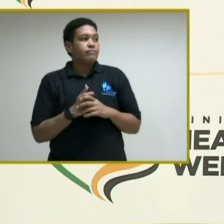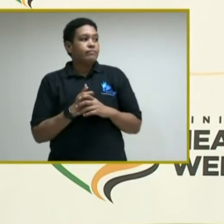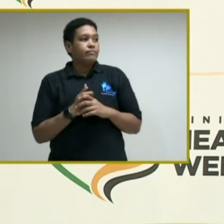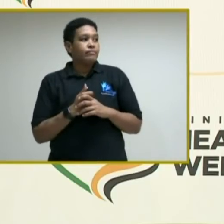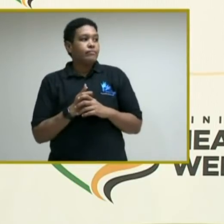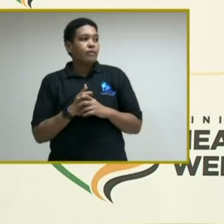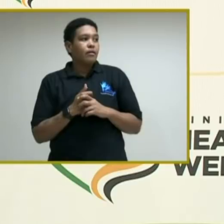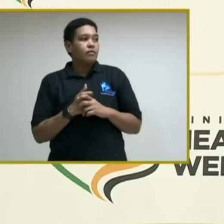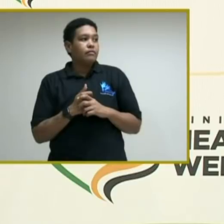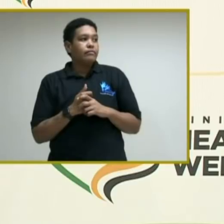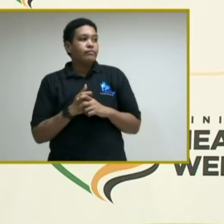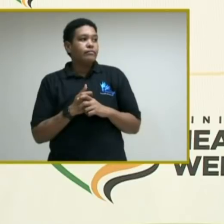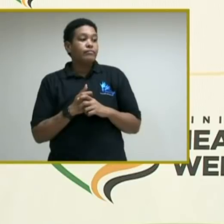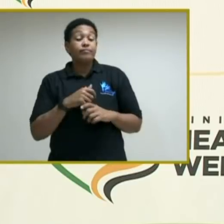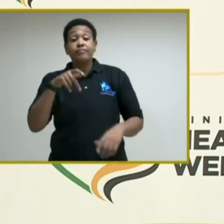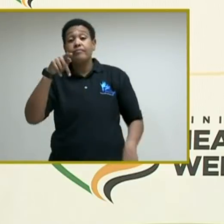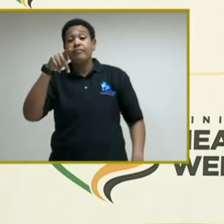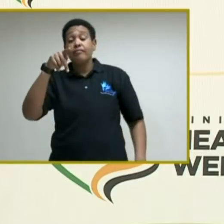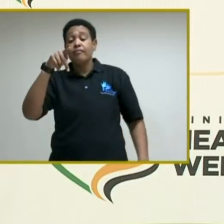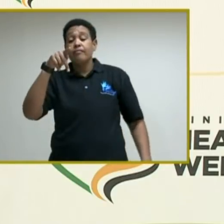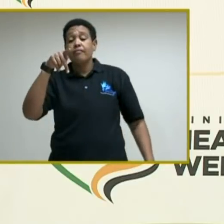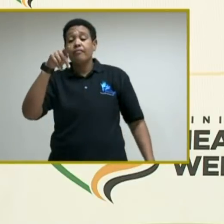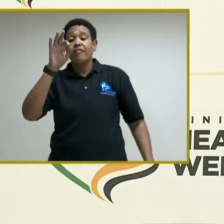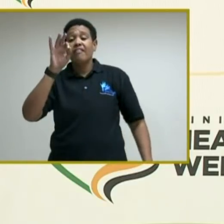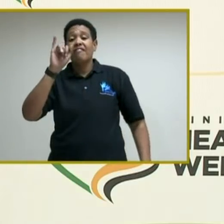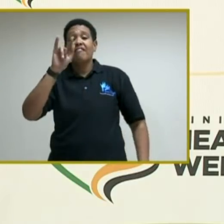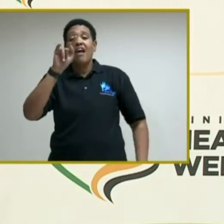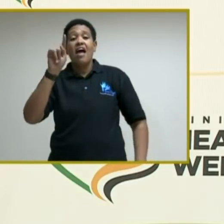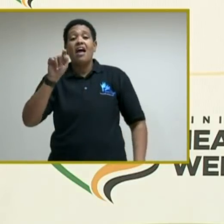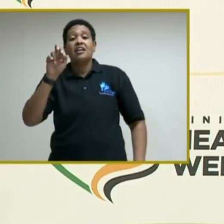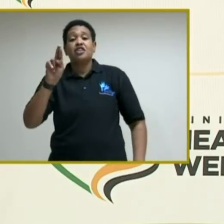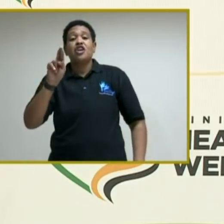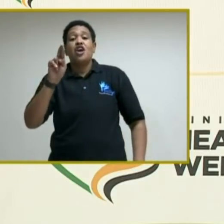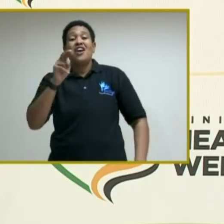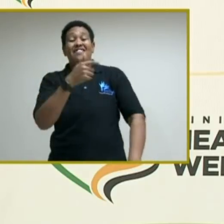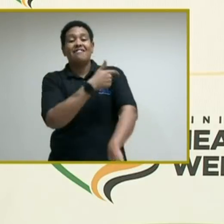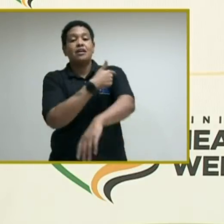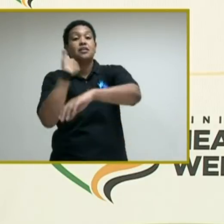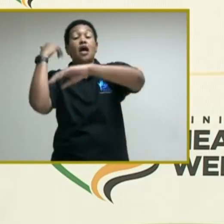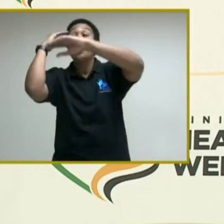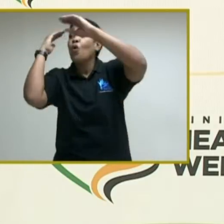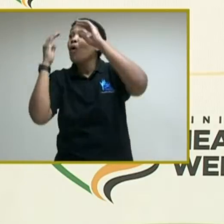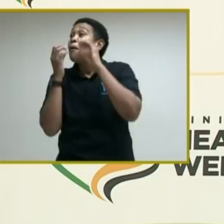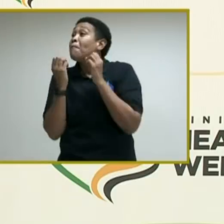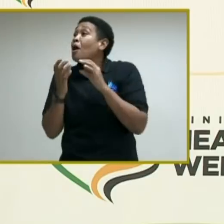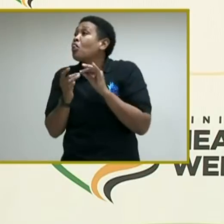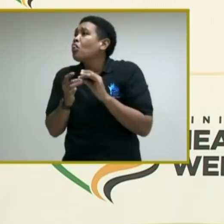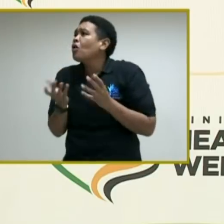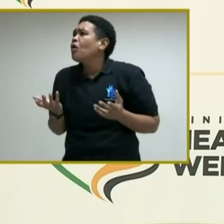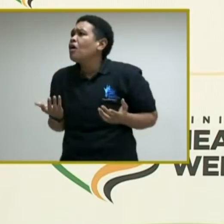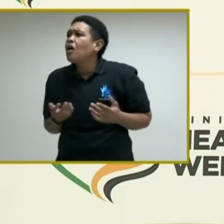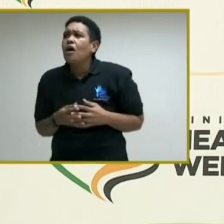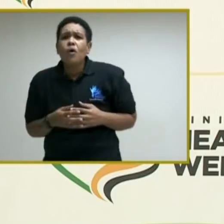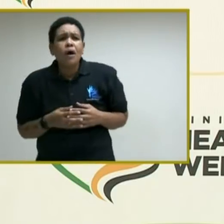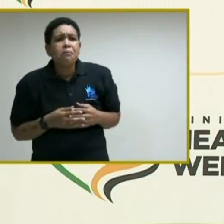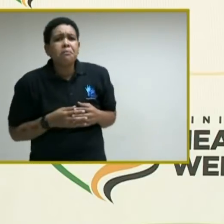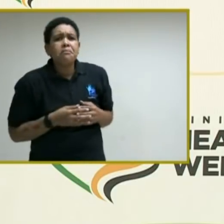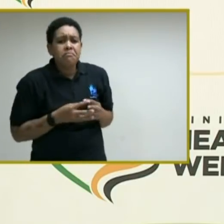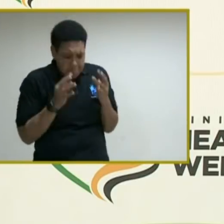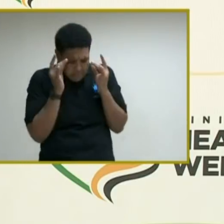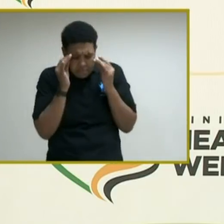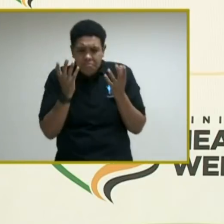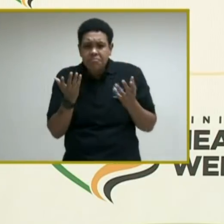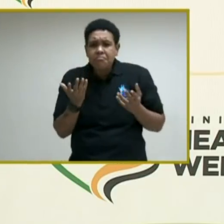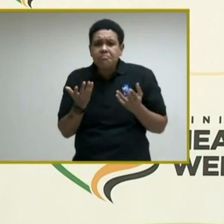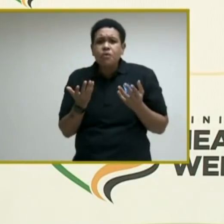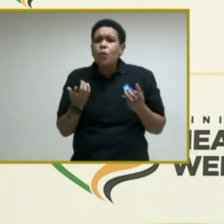The Pfizer vaccine, which I know is a point of discussion and a point of concern, just want to reiterate